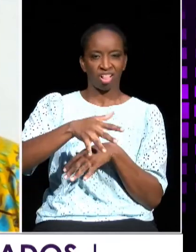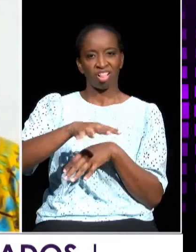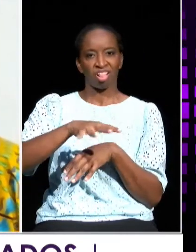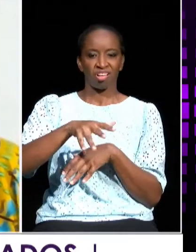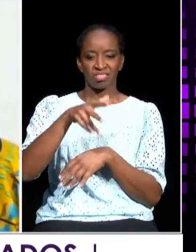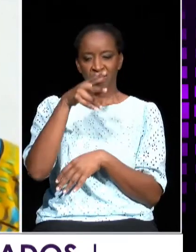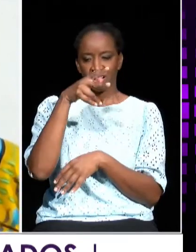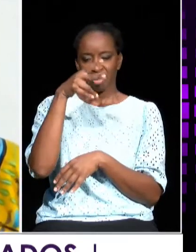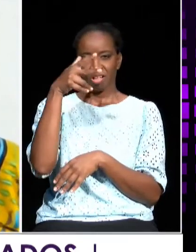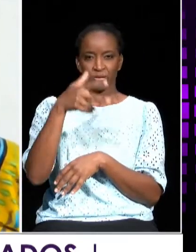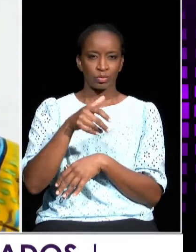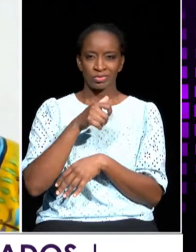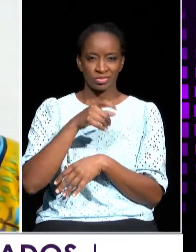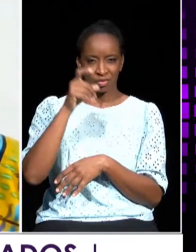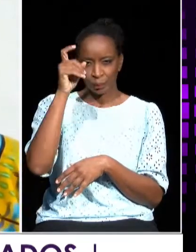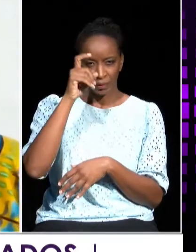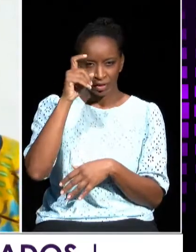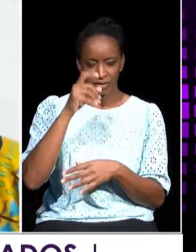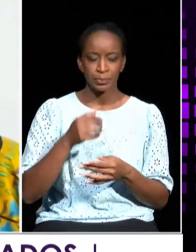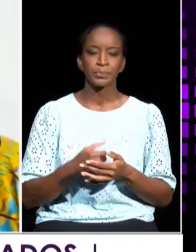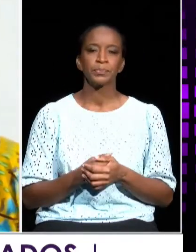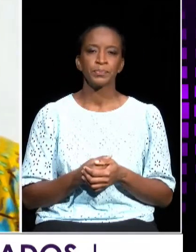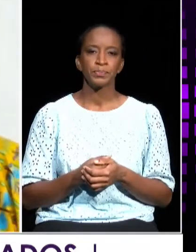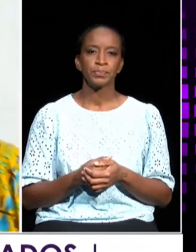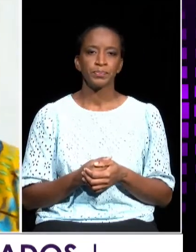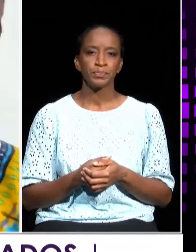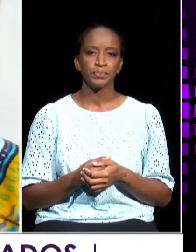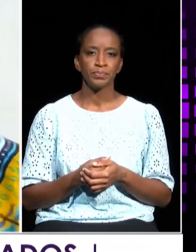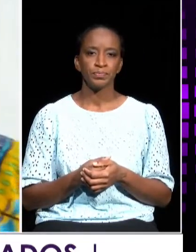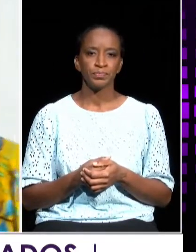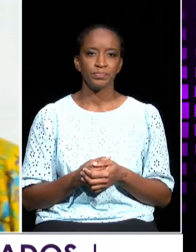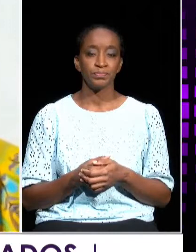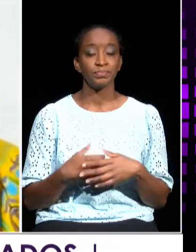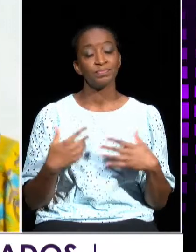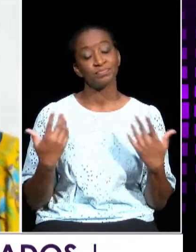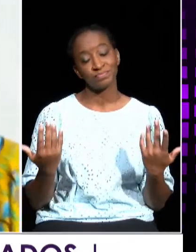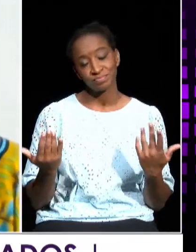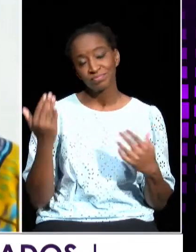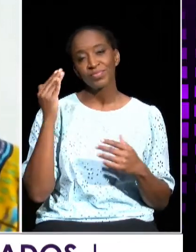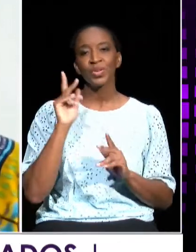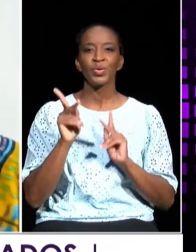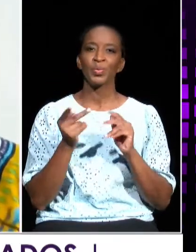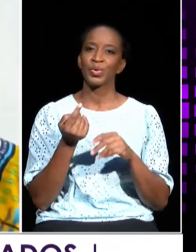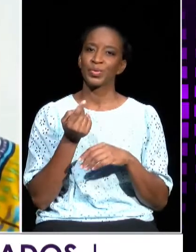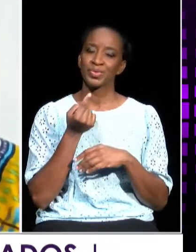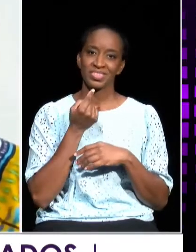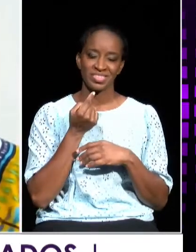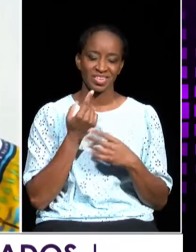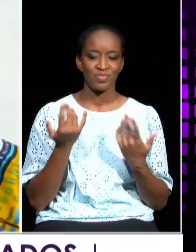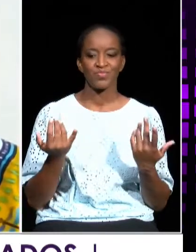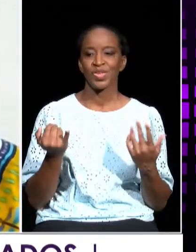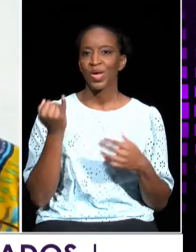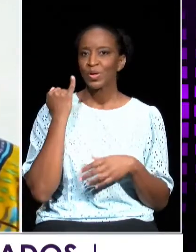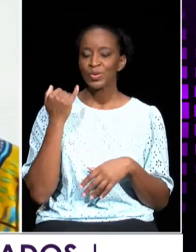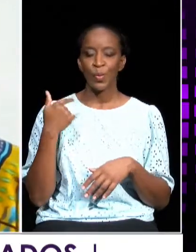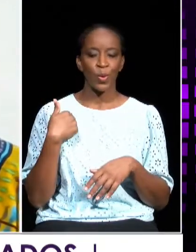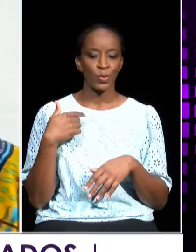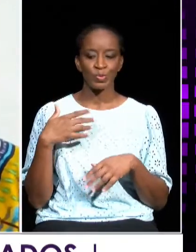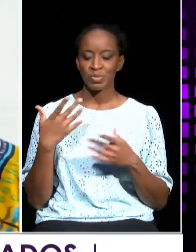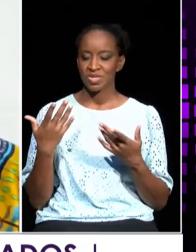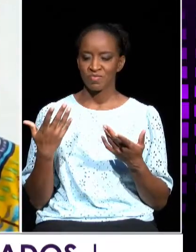situation, different dynamic, people tend to say that the devil finds work for idle hands. And Shernell, I would like to hear from you.